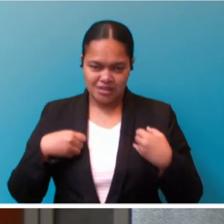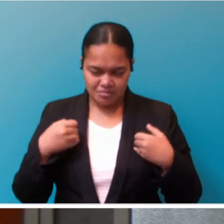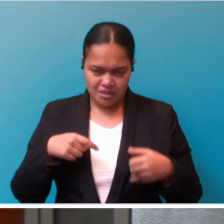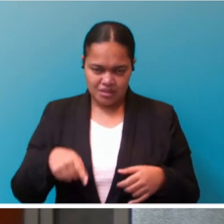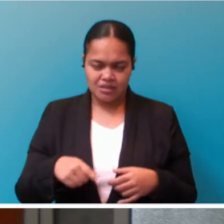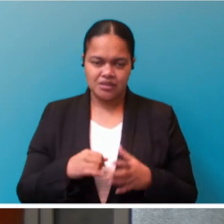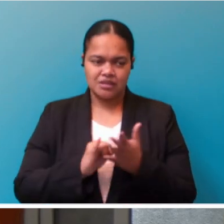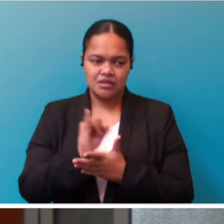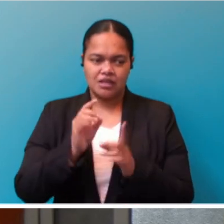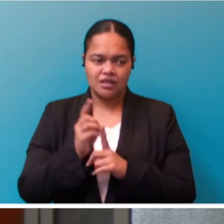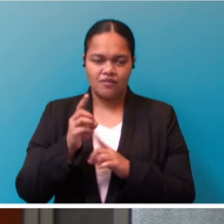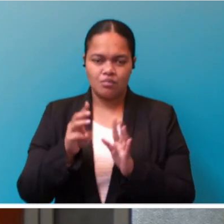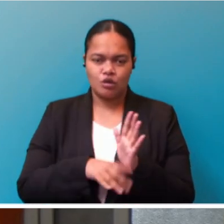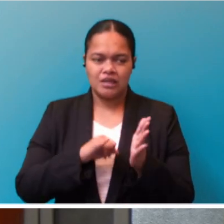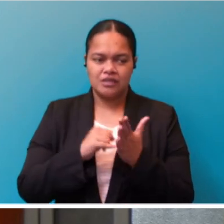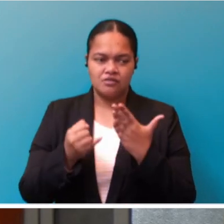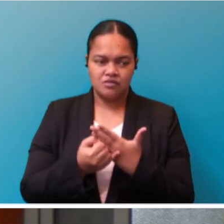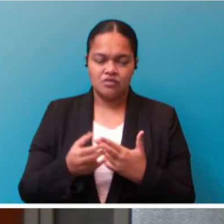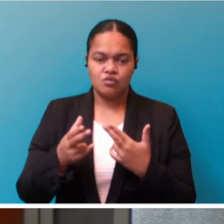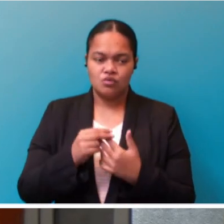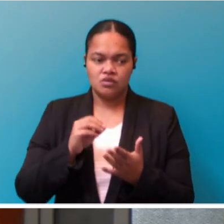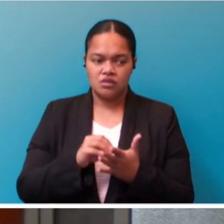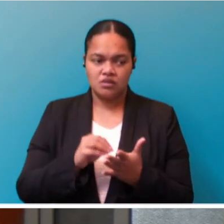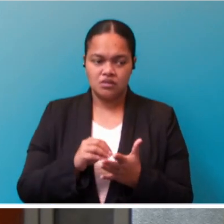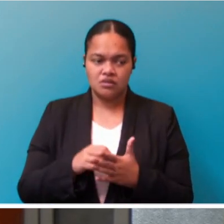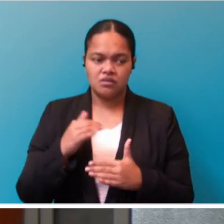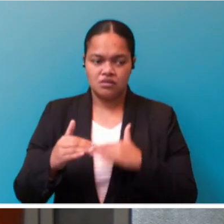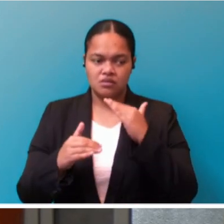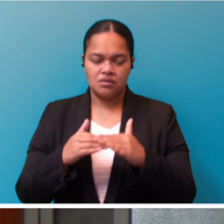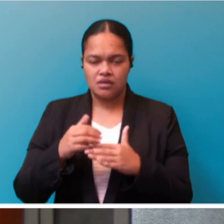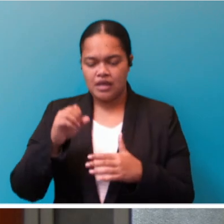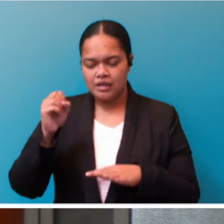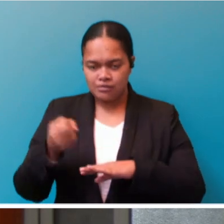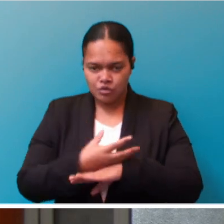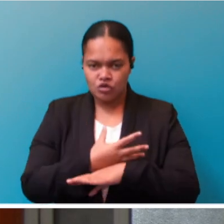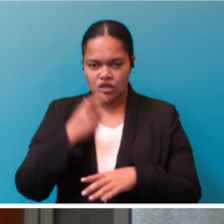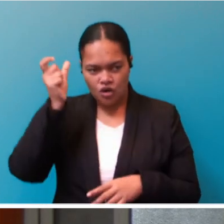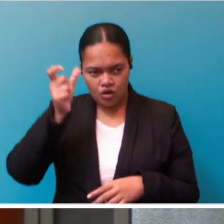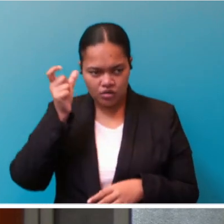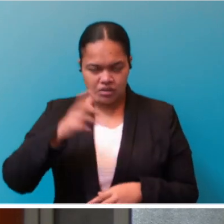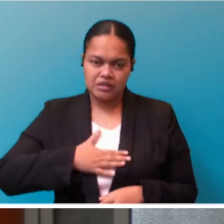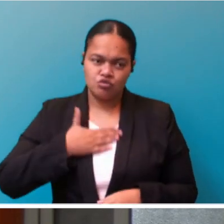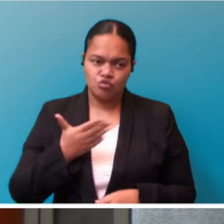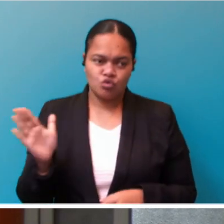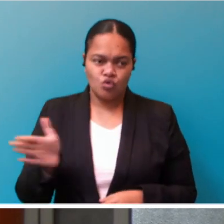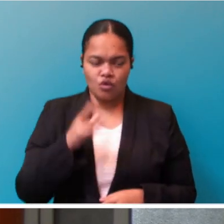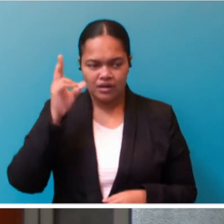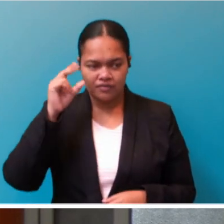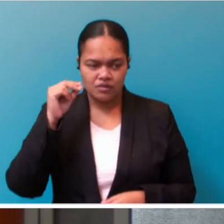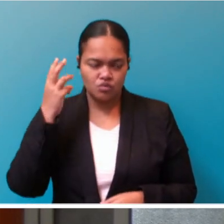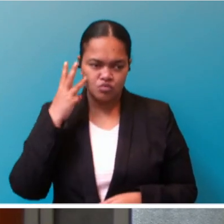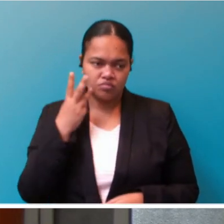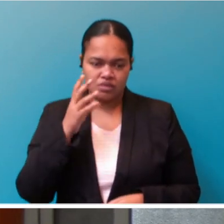Institutional Capacity Development Initiative, which serves to integrate the aspirations, concerns, and interests of all Fijian women into